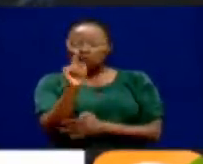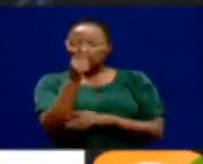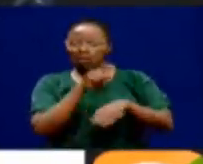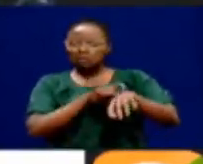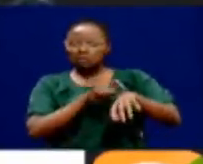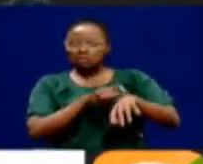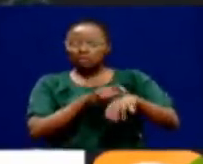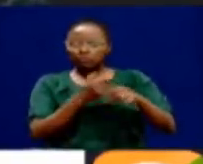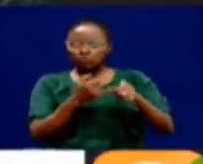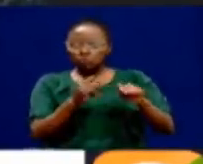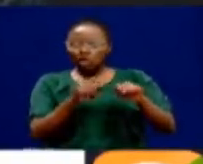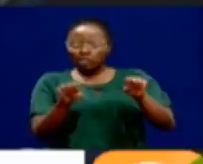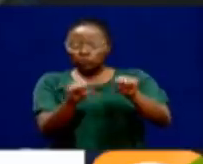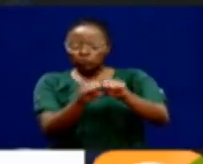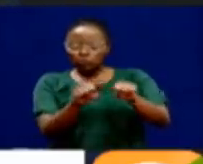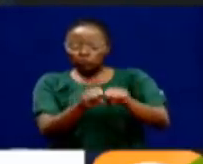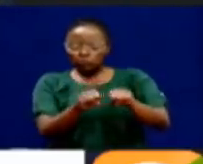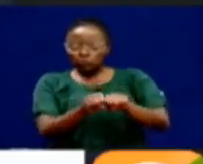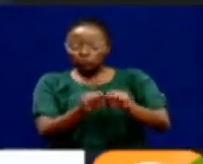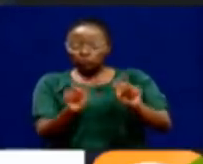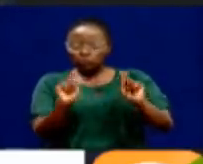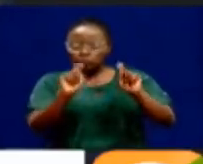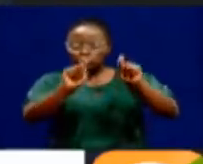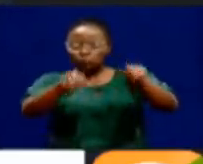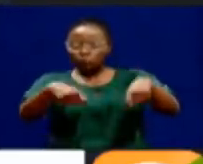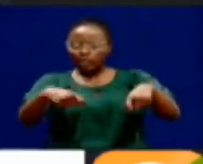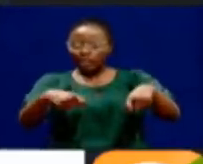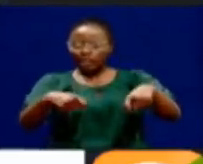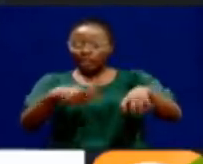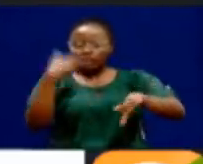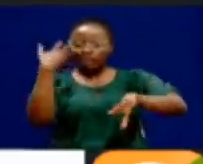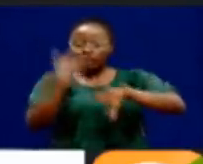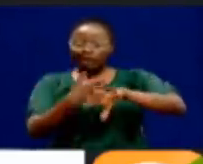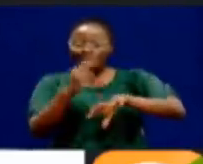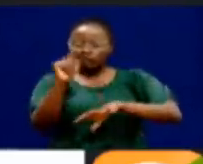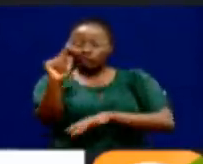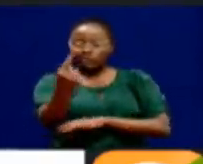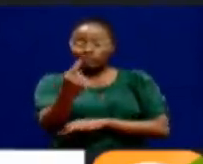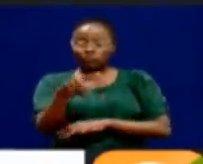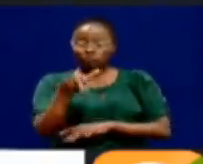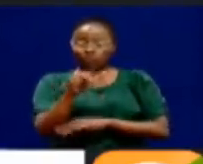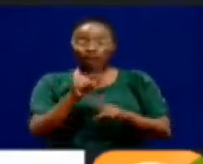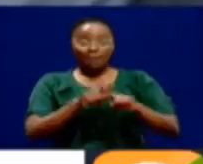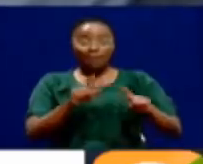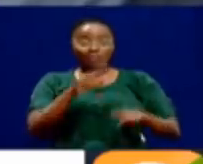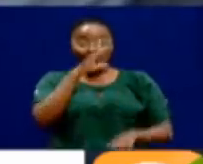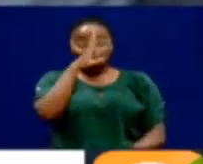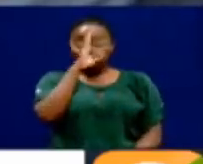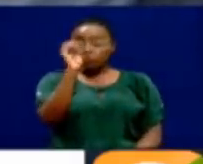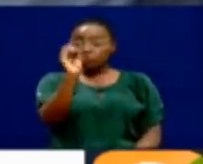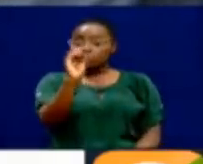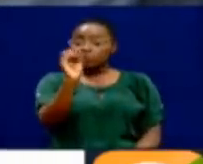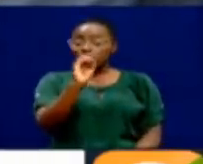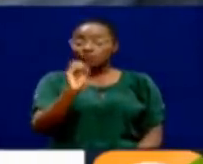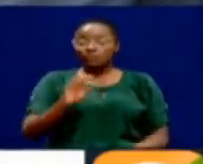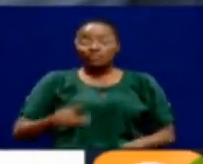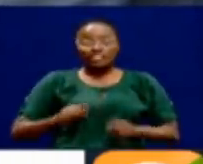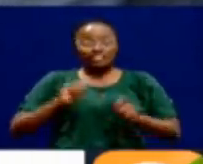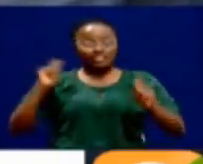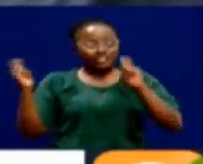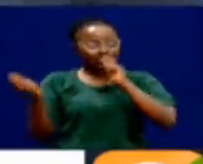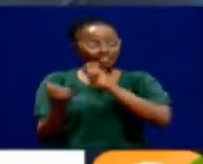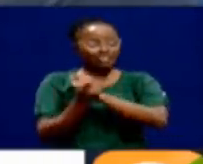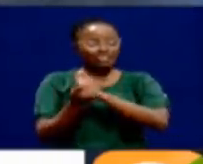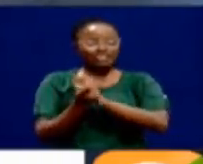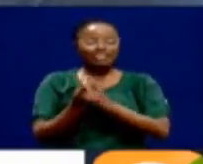very first time trying on a pair of shoes. A little difficult at first, but no doubt a life-changing